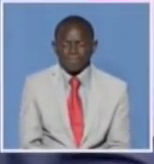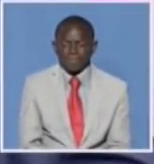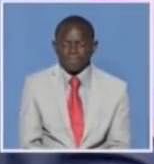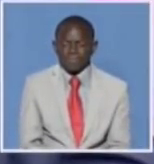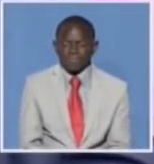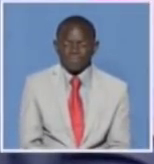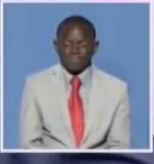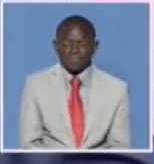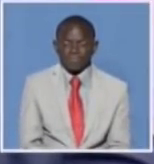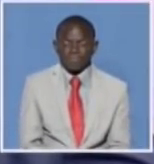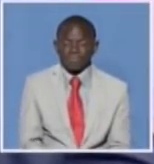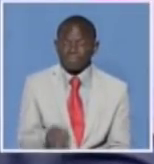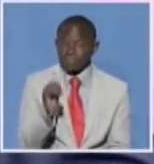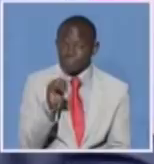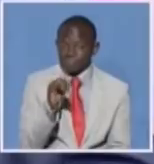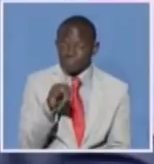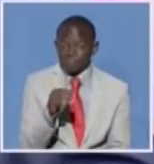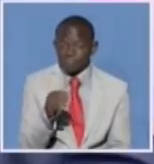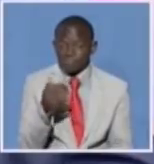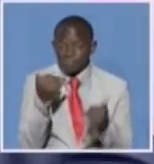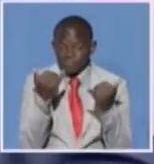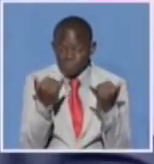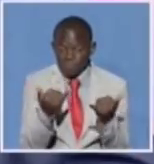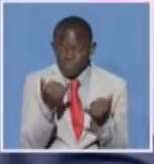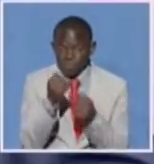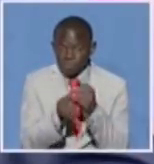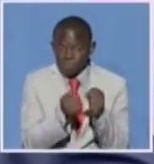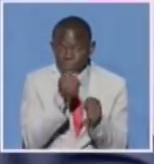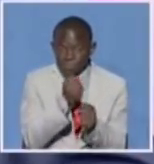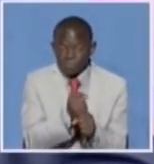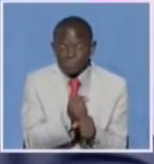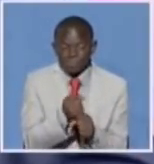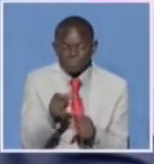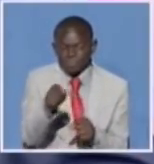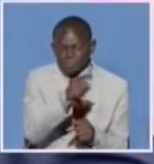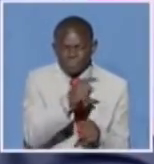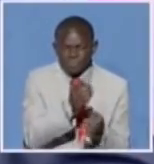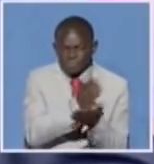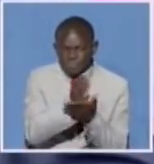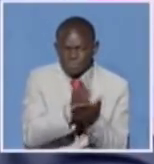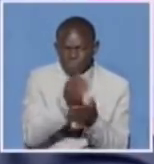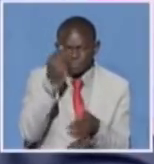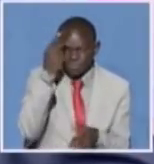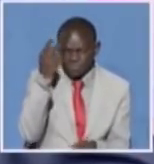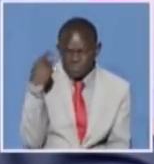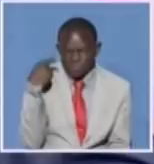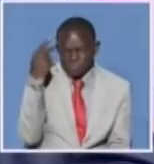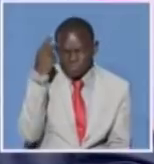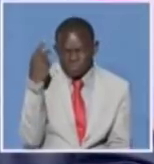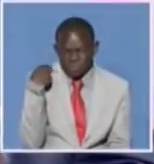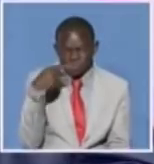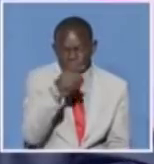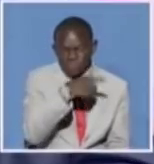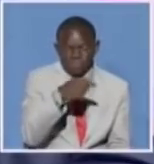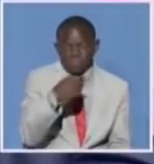from the heads of our colleges, the principals, who indicated to us that